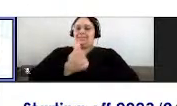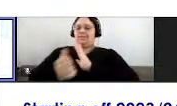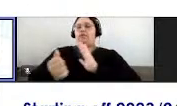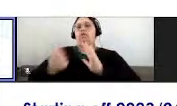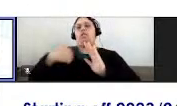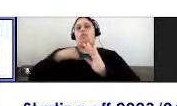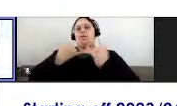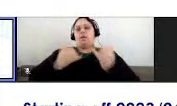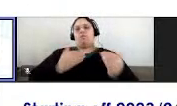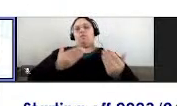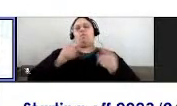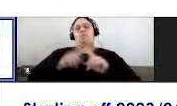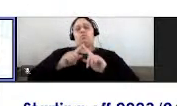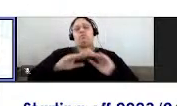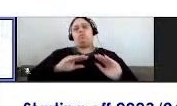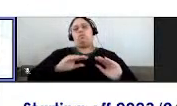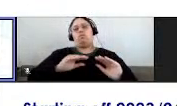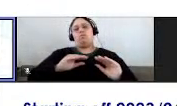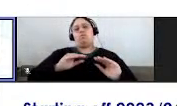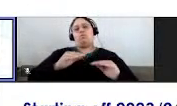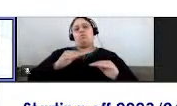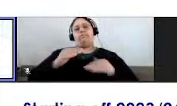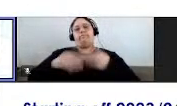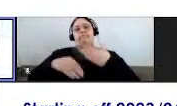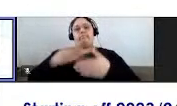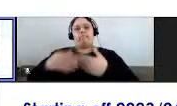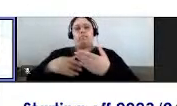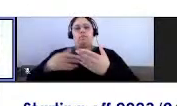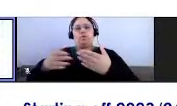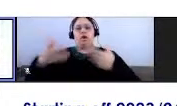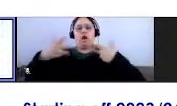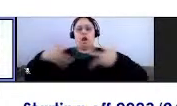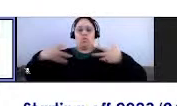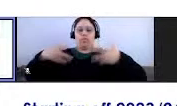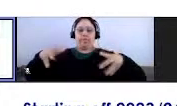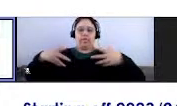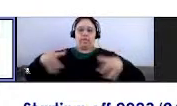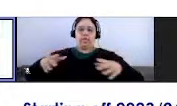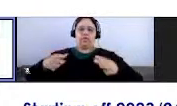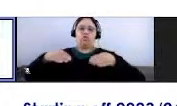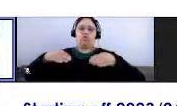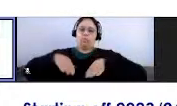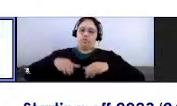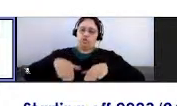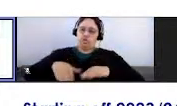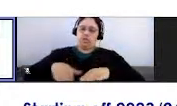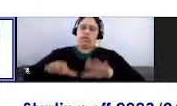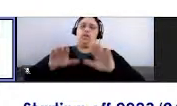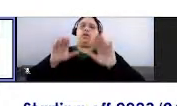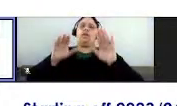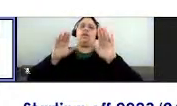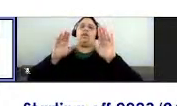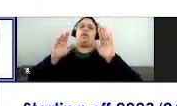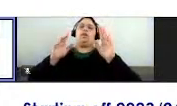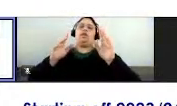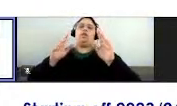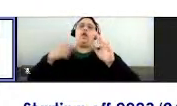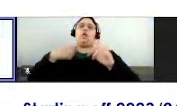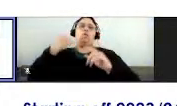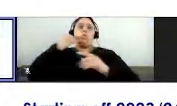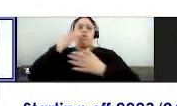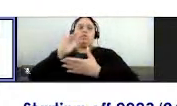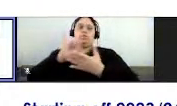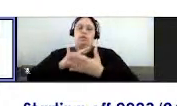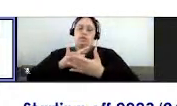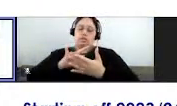are moving into the clothing sector, so machinists, and then again, our call center